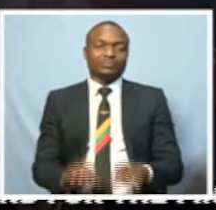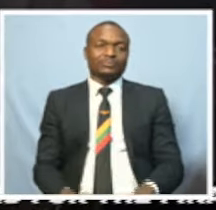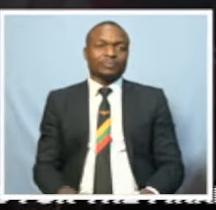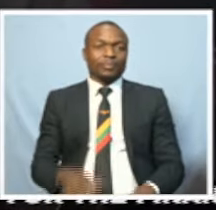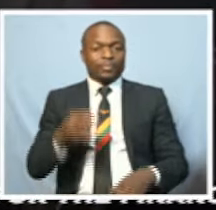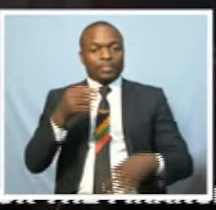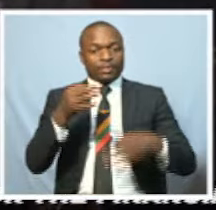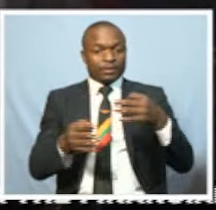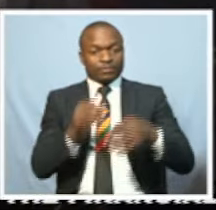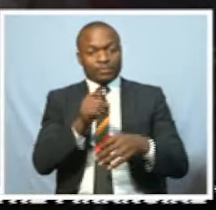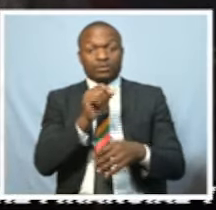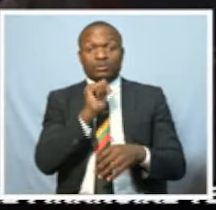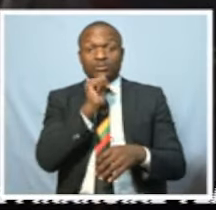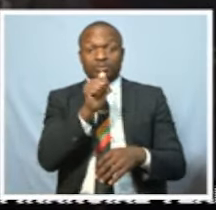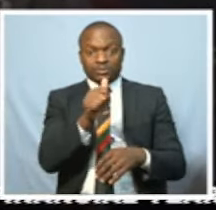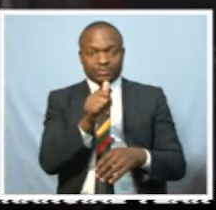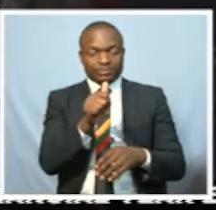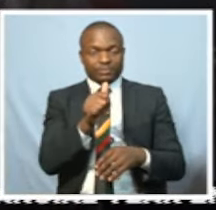If you did not